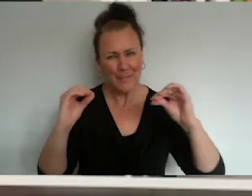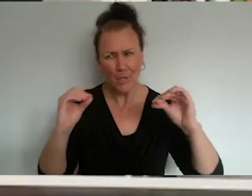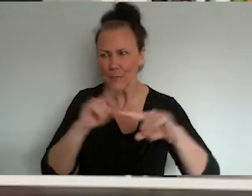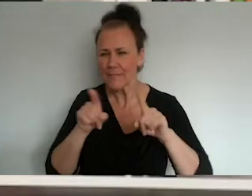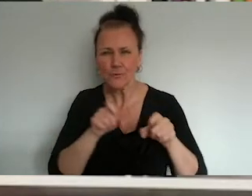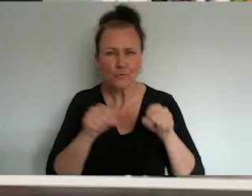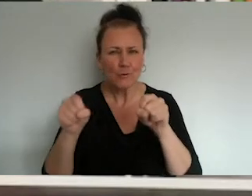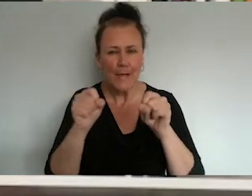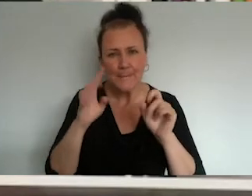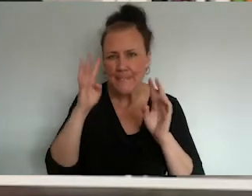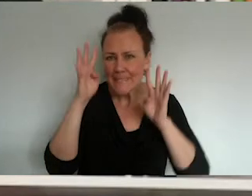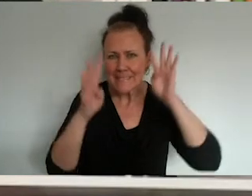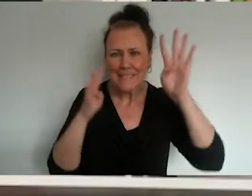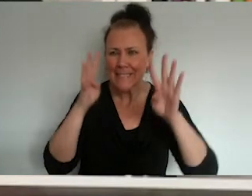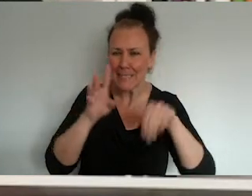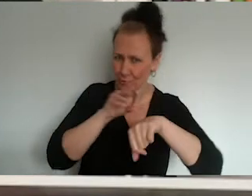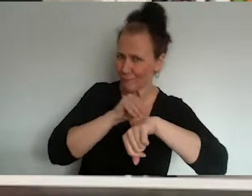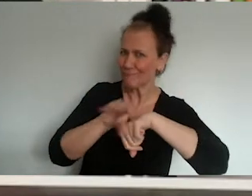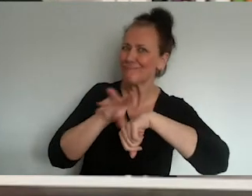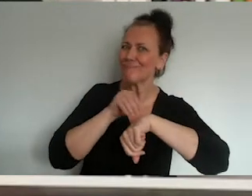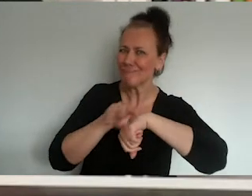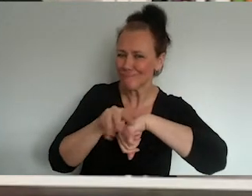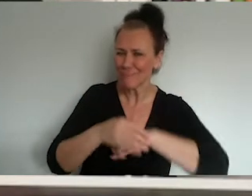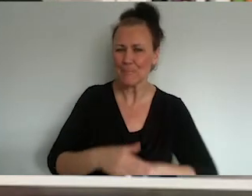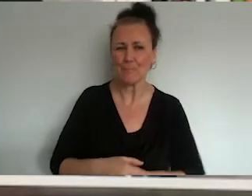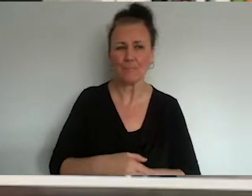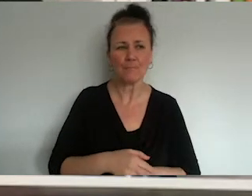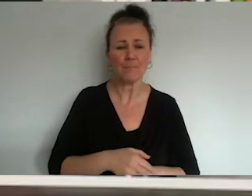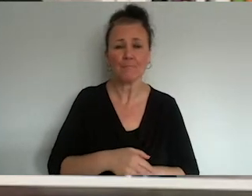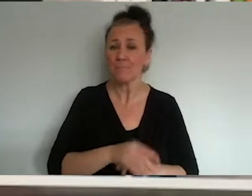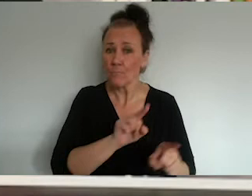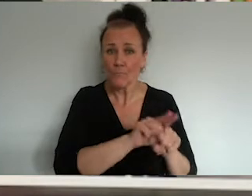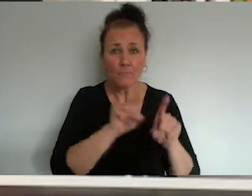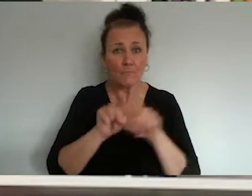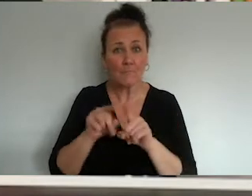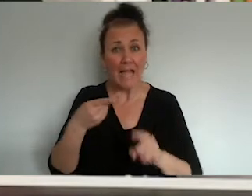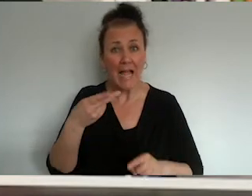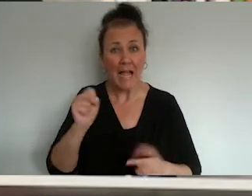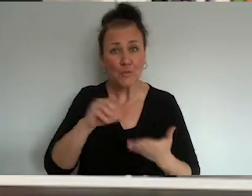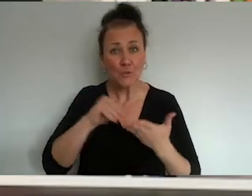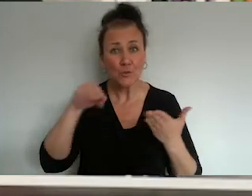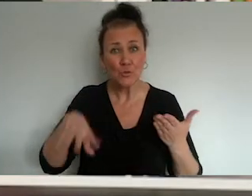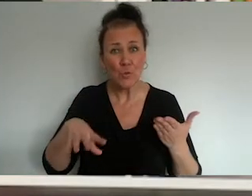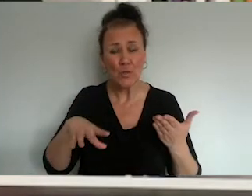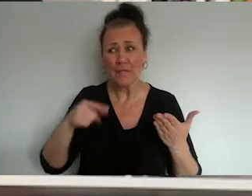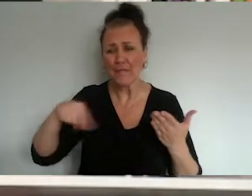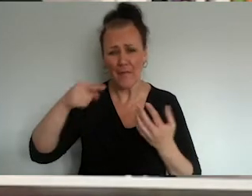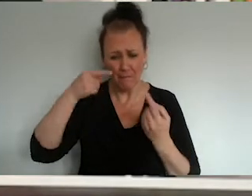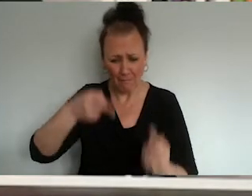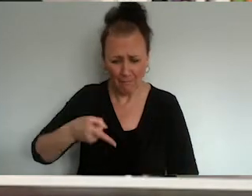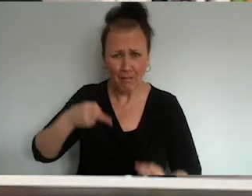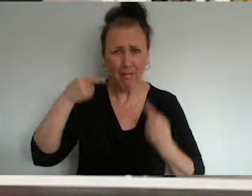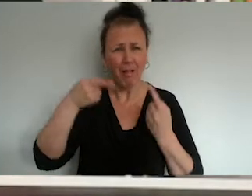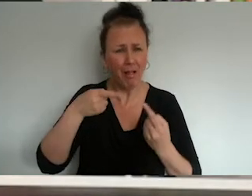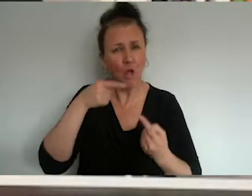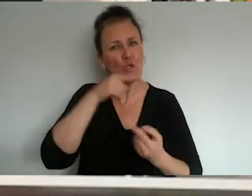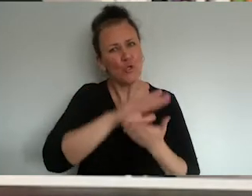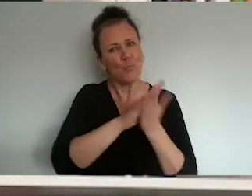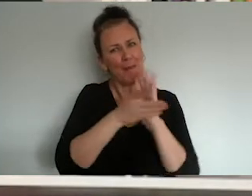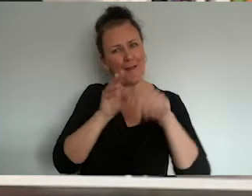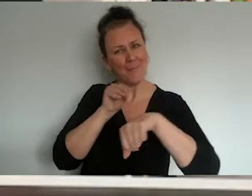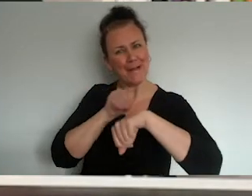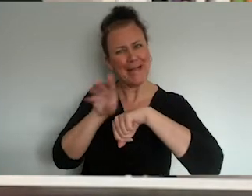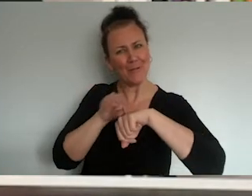online pedagogies and strategies. You've counseled high school students at all hours through their own turmoil